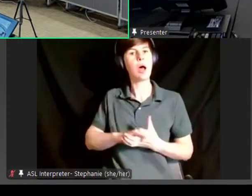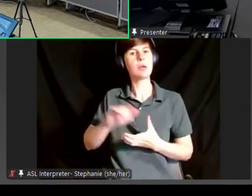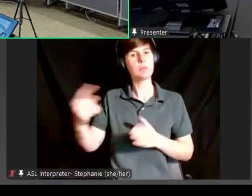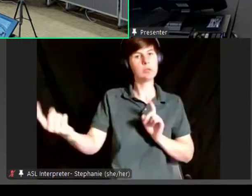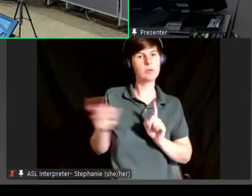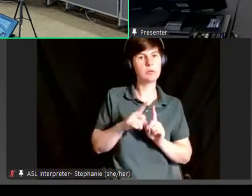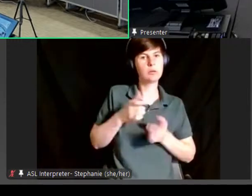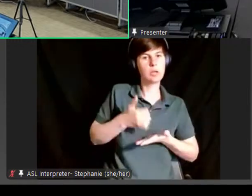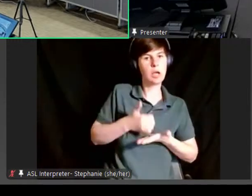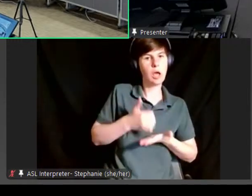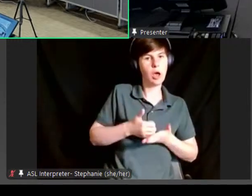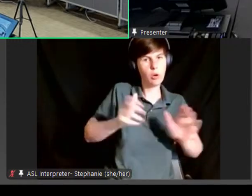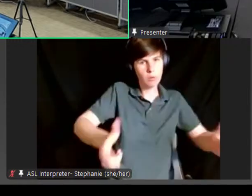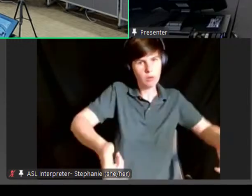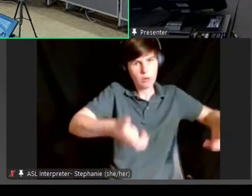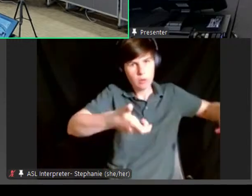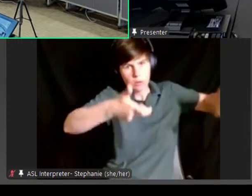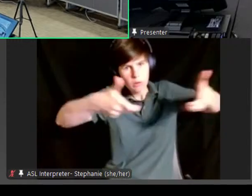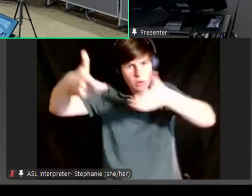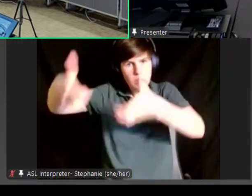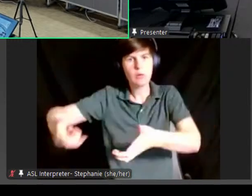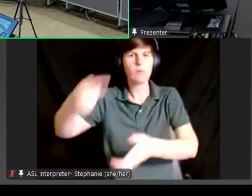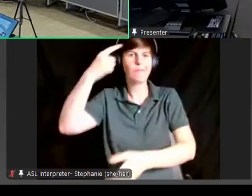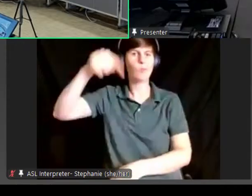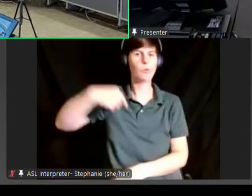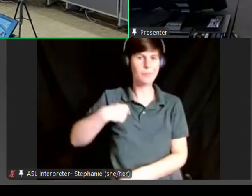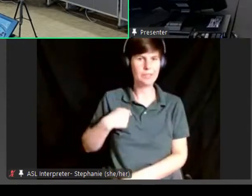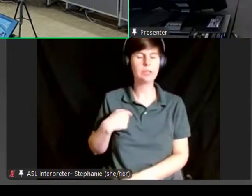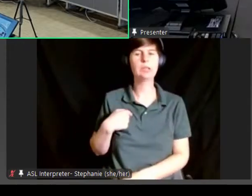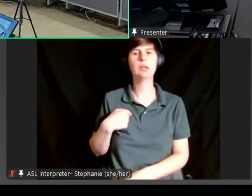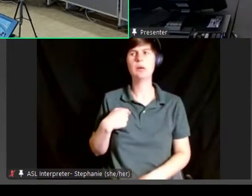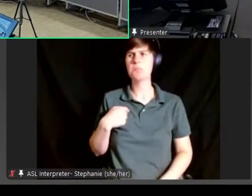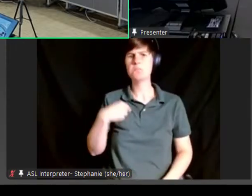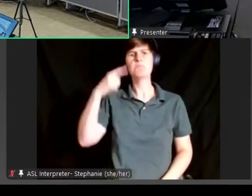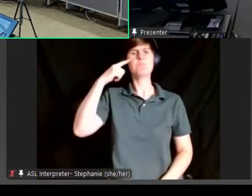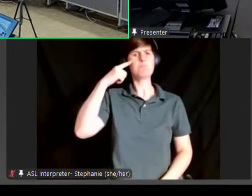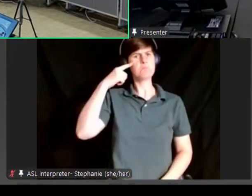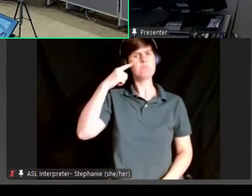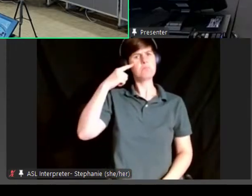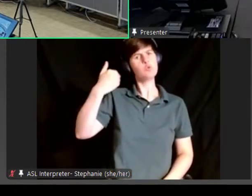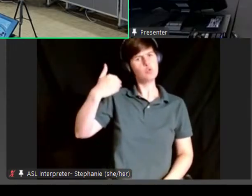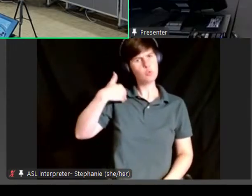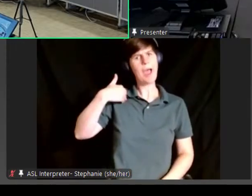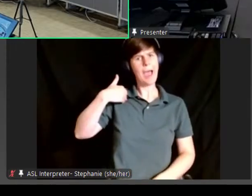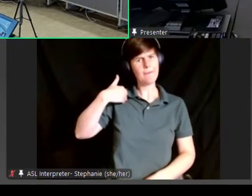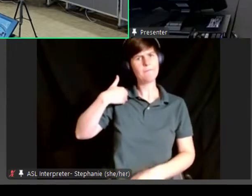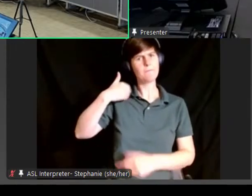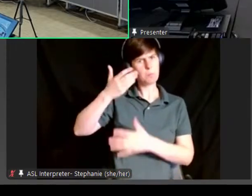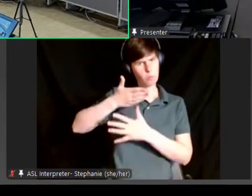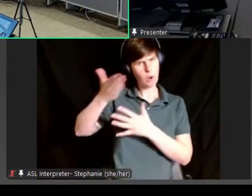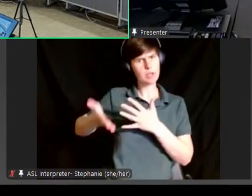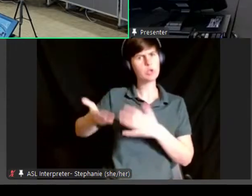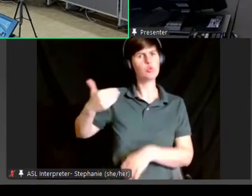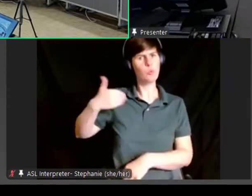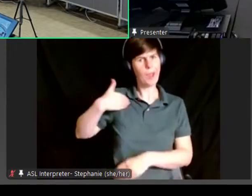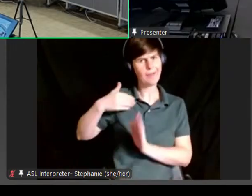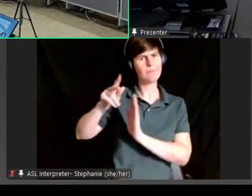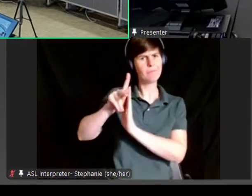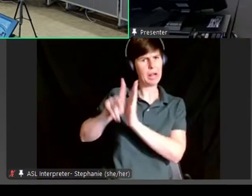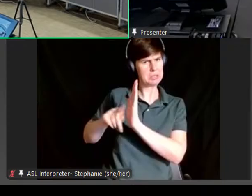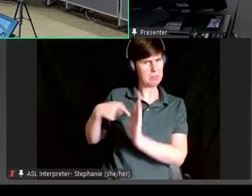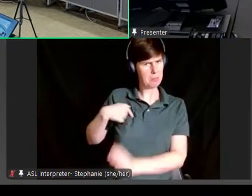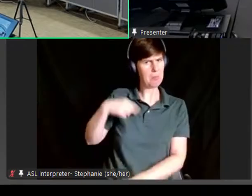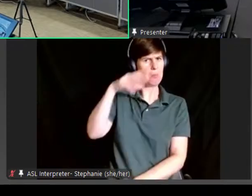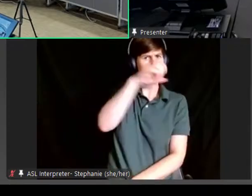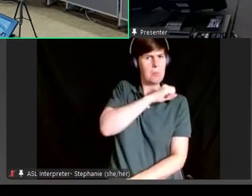to whatever. So I know I figured there was a process, but, you